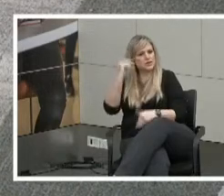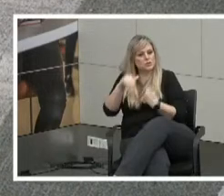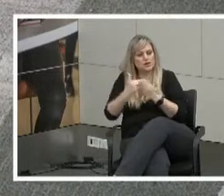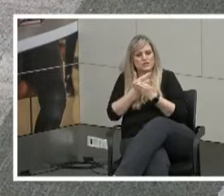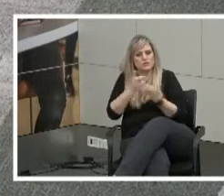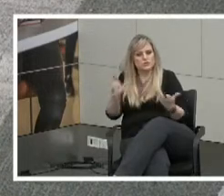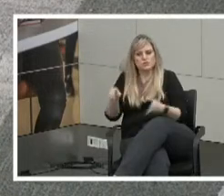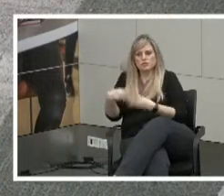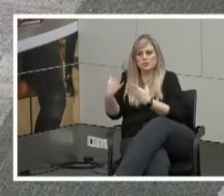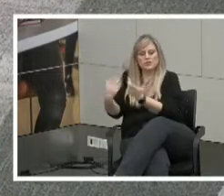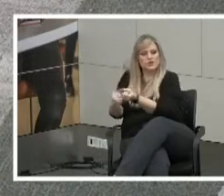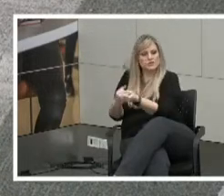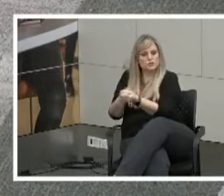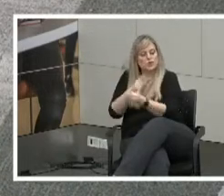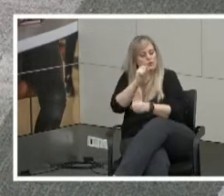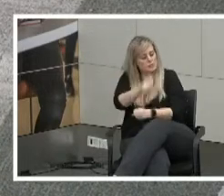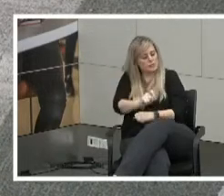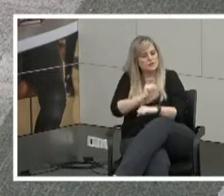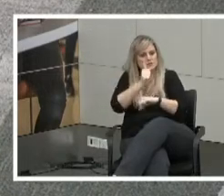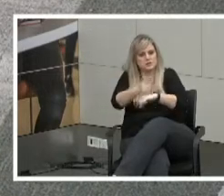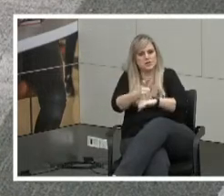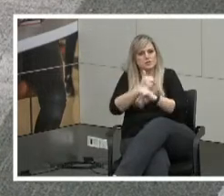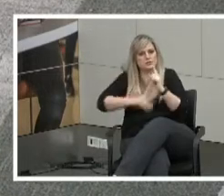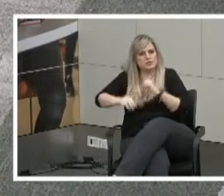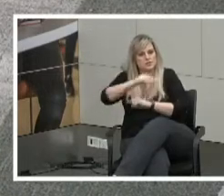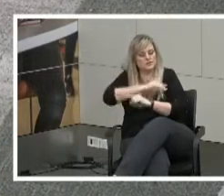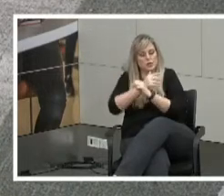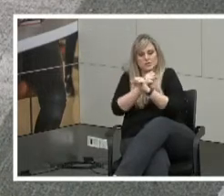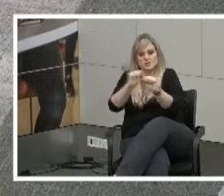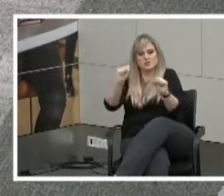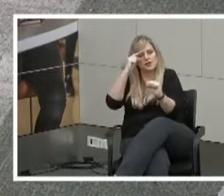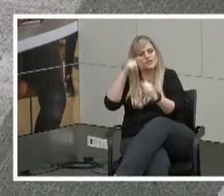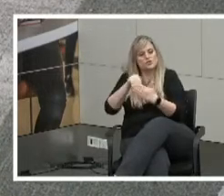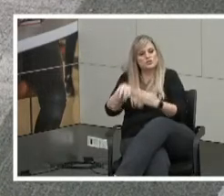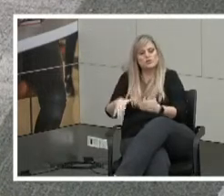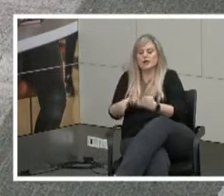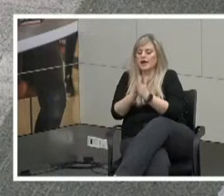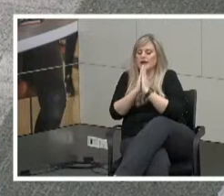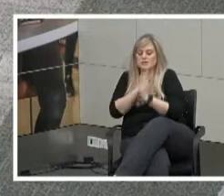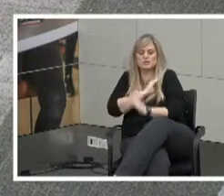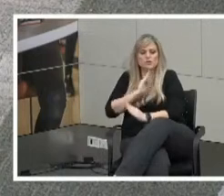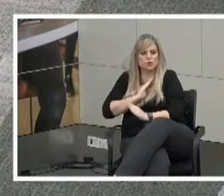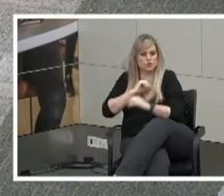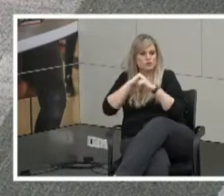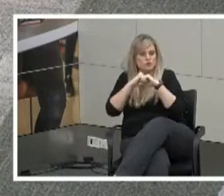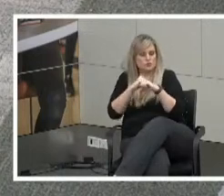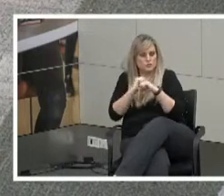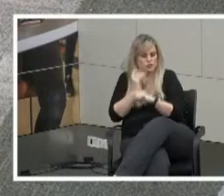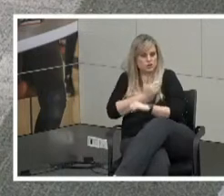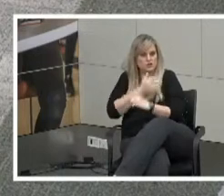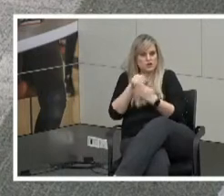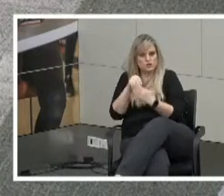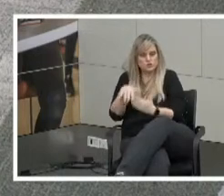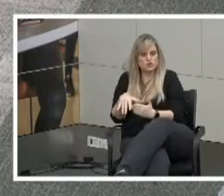support we must create a safe environment for our students I implore the board of managers to protect our students in honor of child abuse awareness